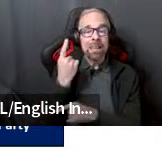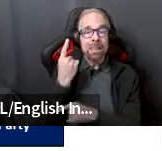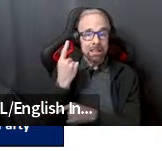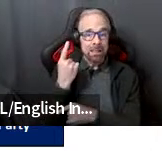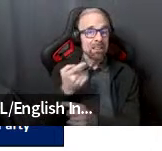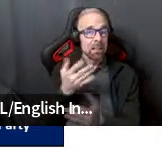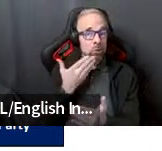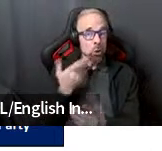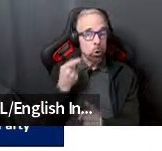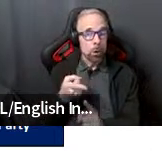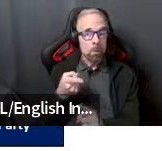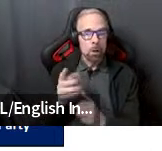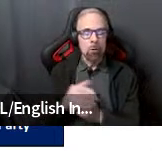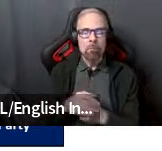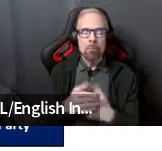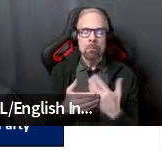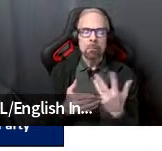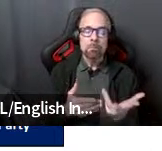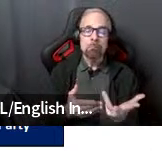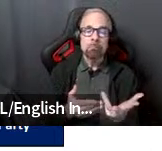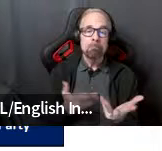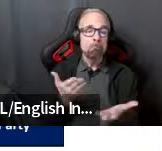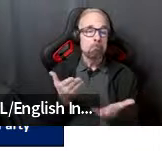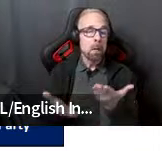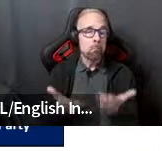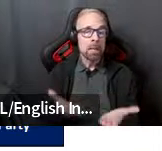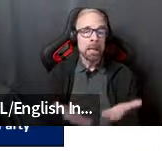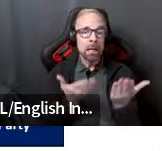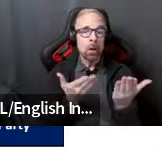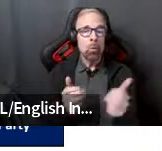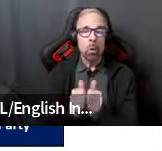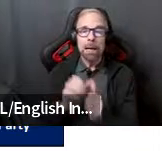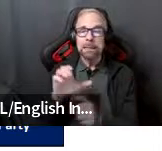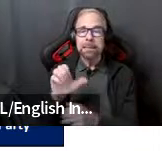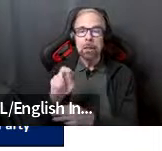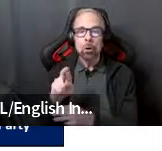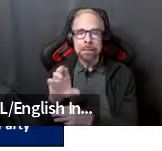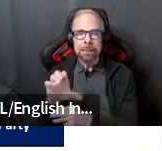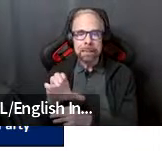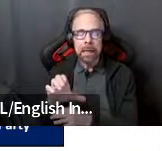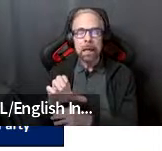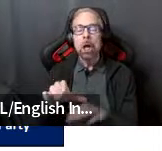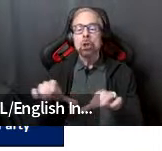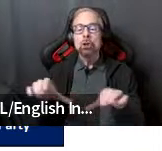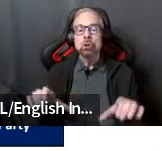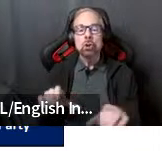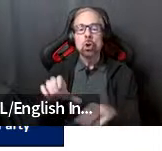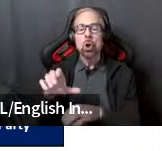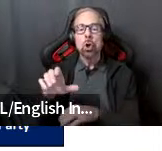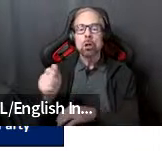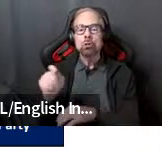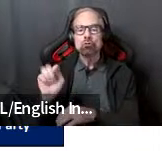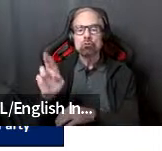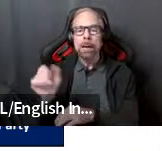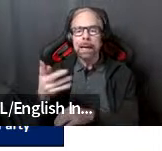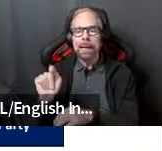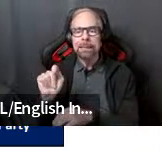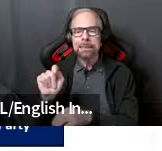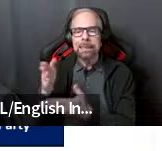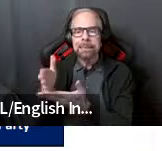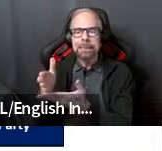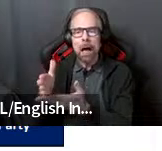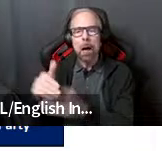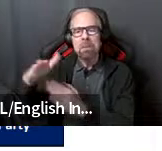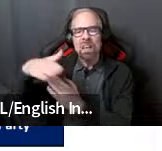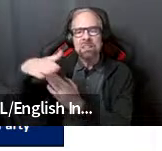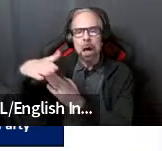than design, I would even suggest, as we did with CRC, it's like, let's do a transit stop at the top of the bridge, let people get off and